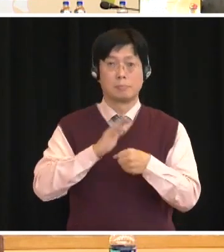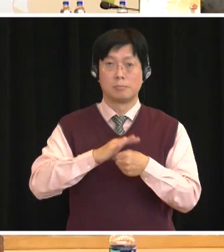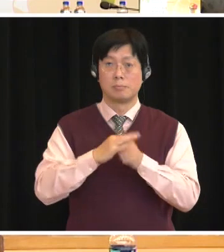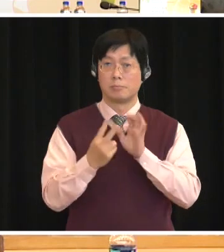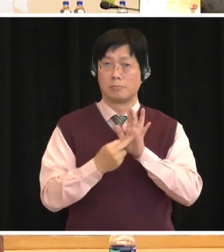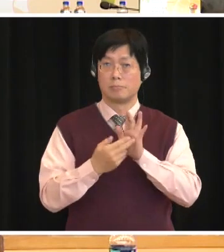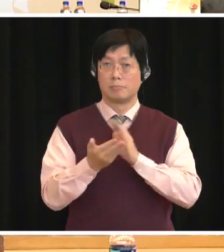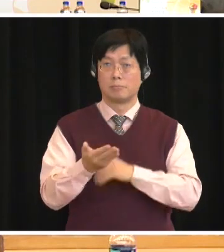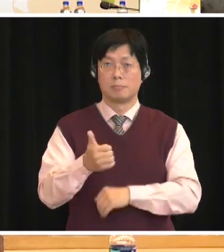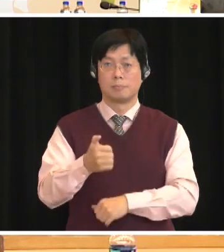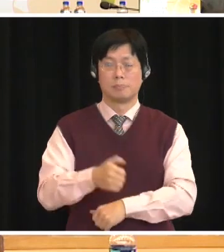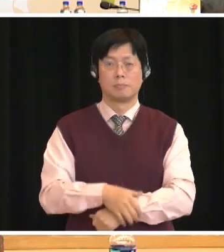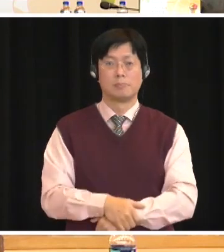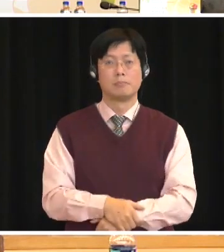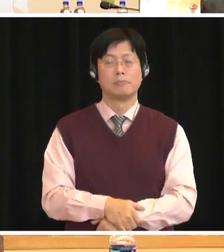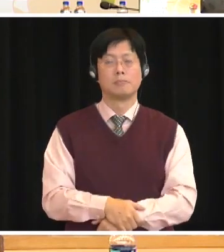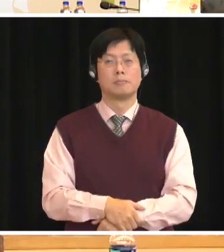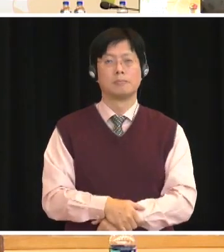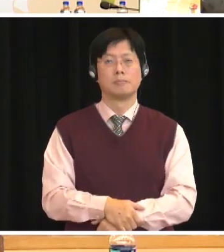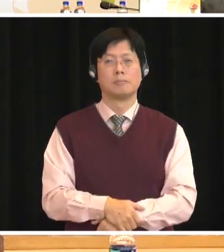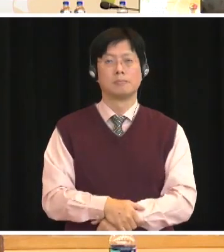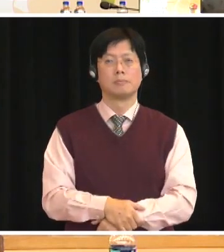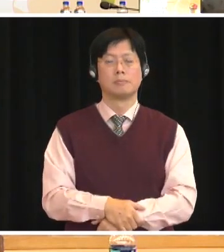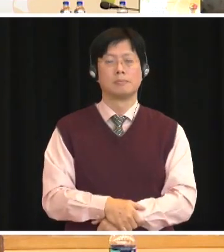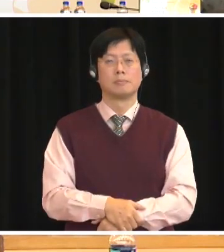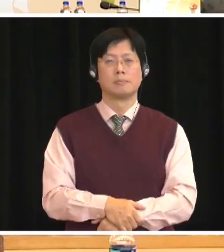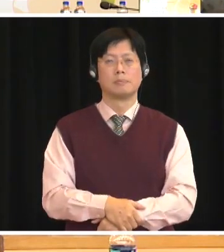Anyone who would like to add more information?